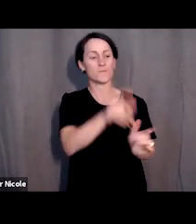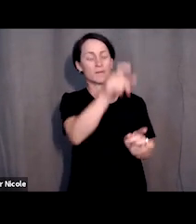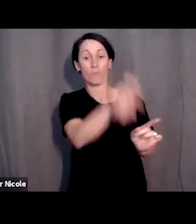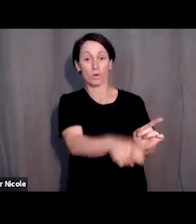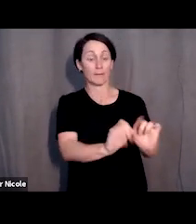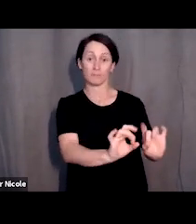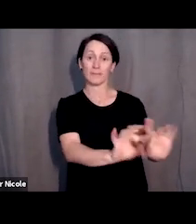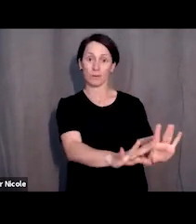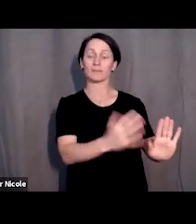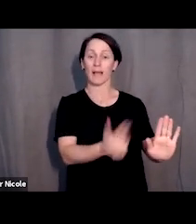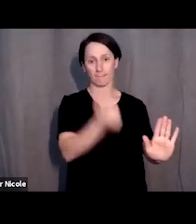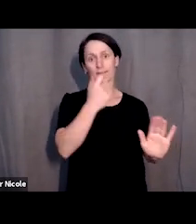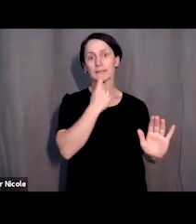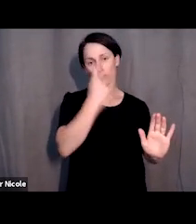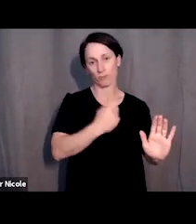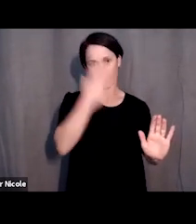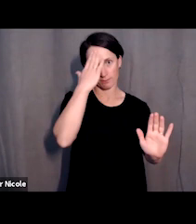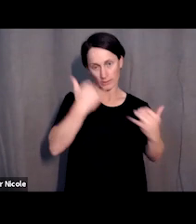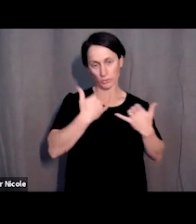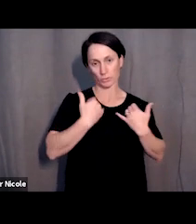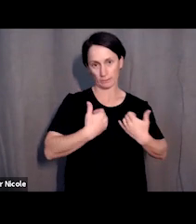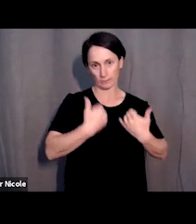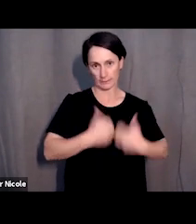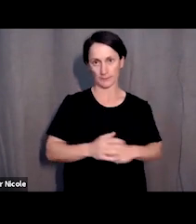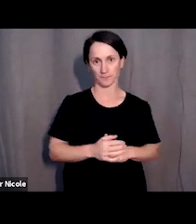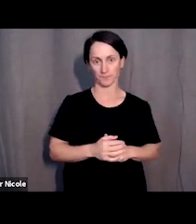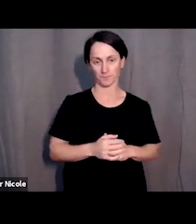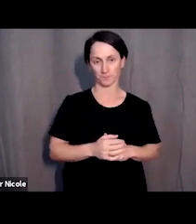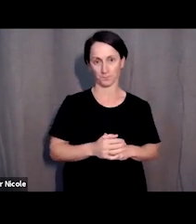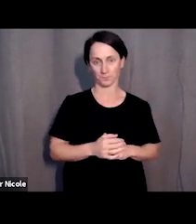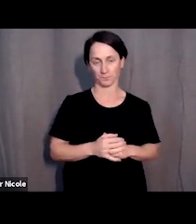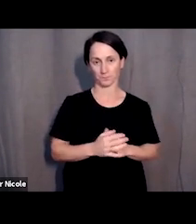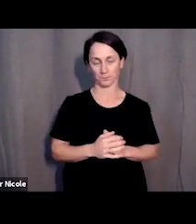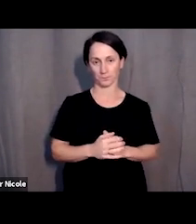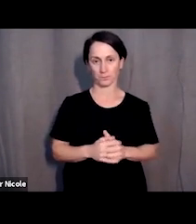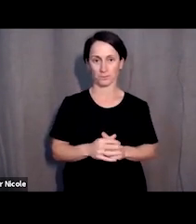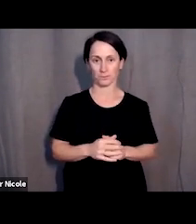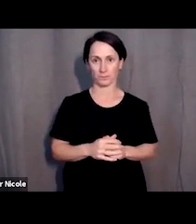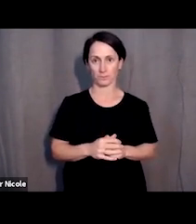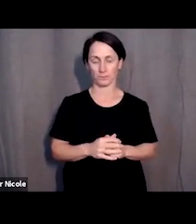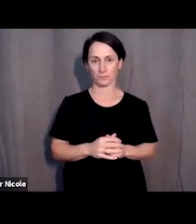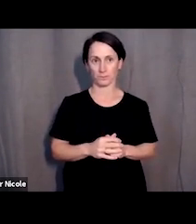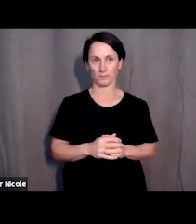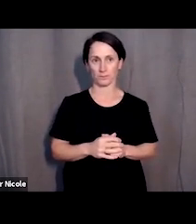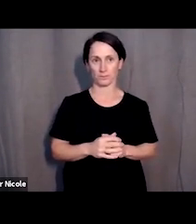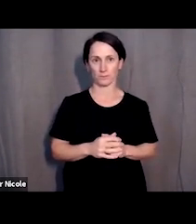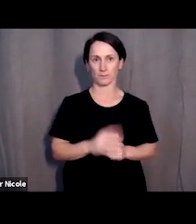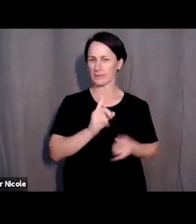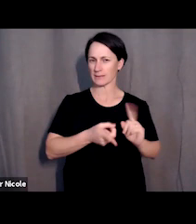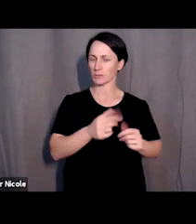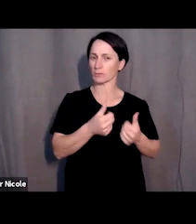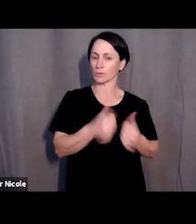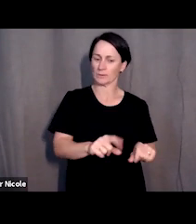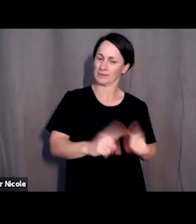consumers, because that's sort of the terminology that I'm used to using. And of course, that doesn't mean